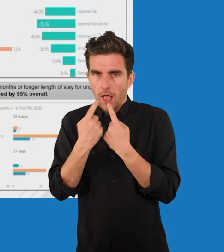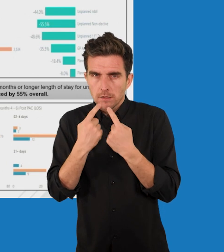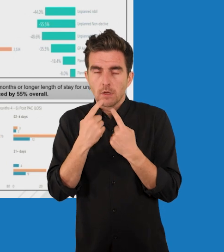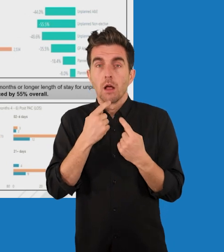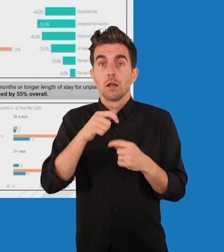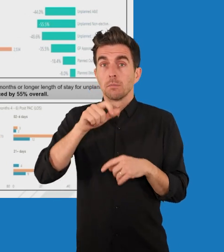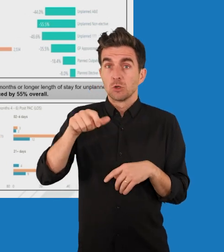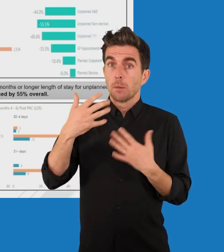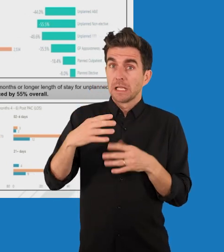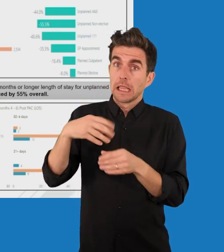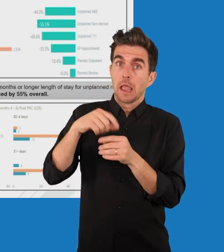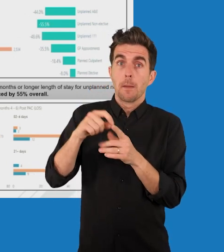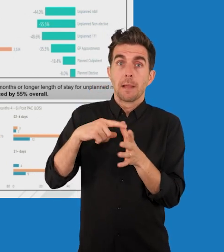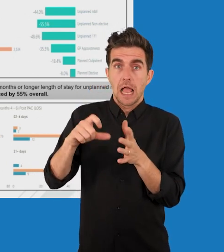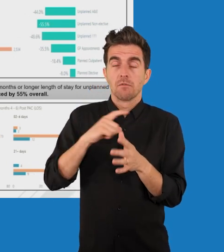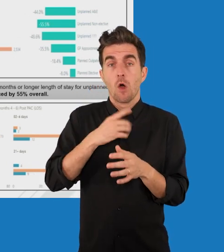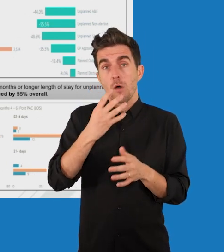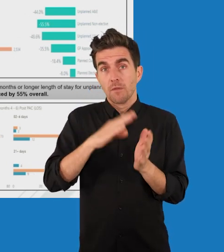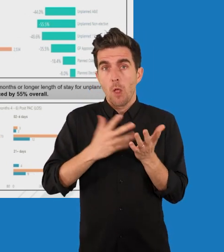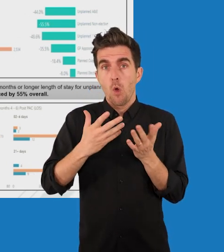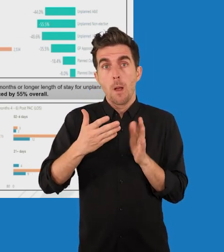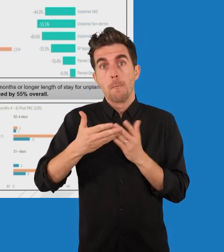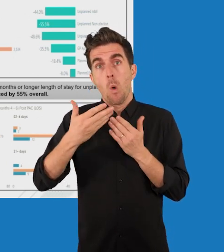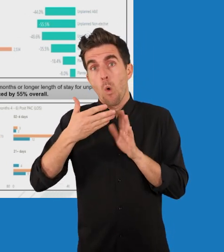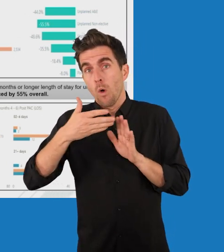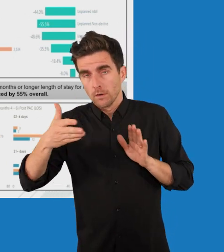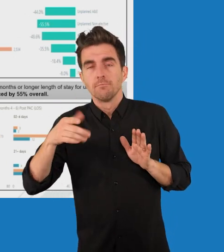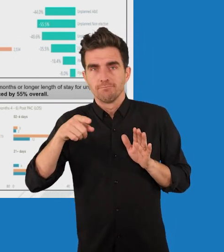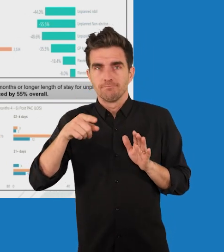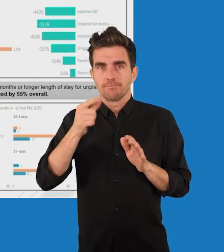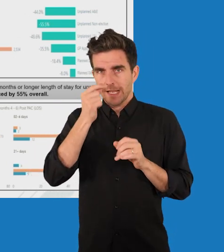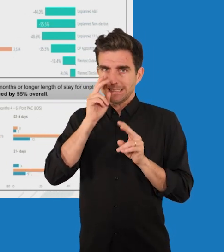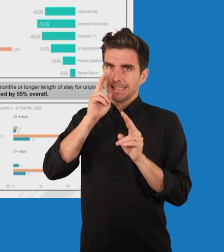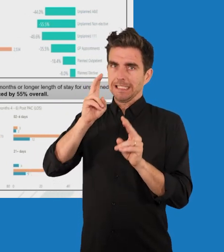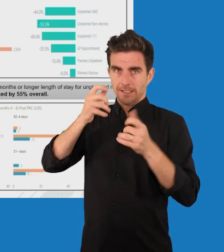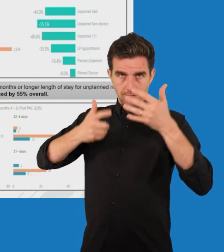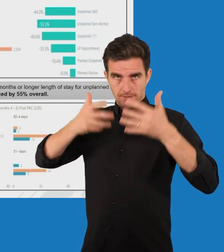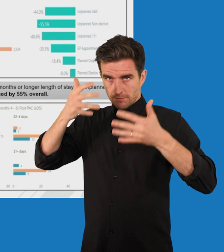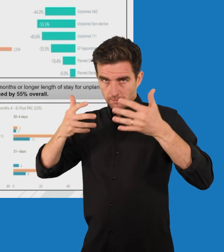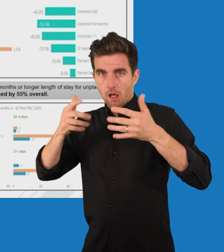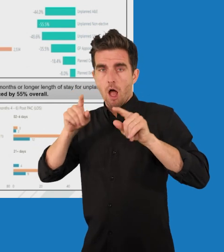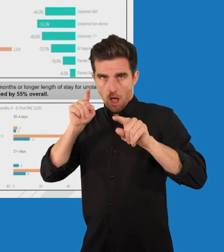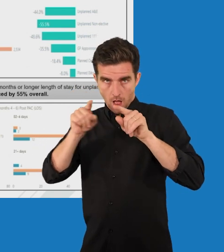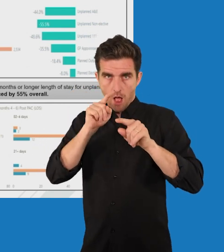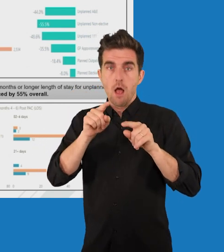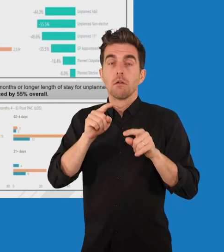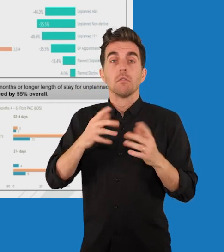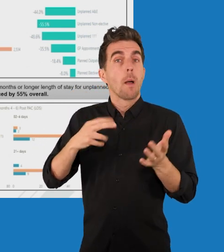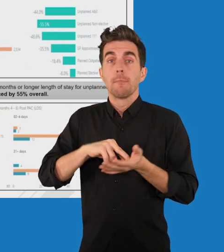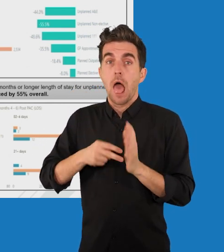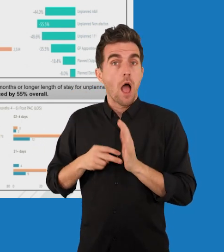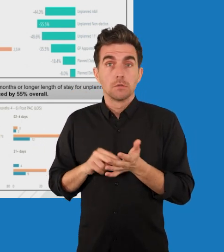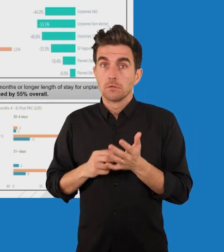once we analysed the outcomes and the data from that, if patients had been on PAC for 4 months or